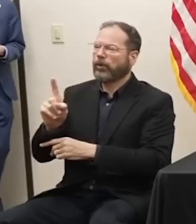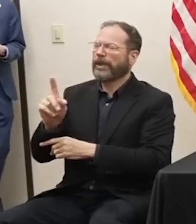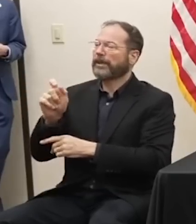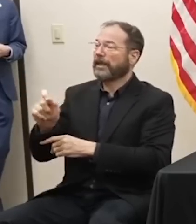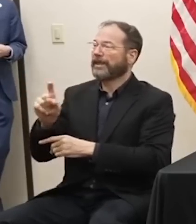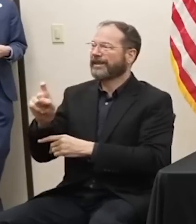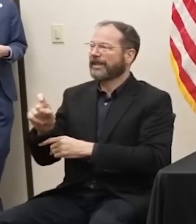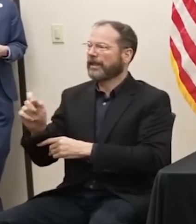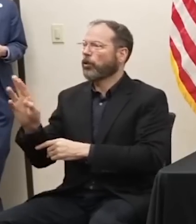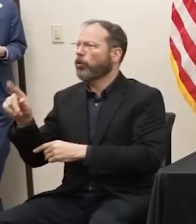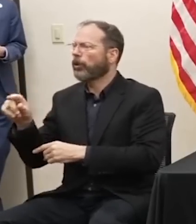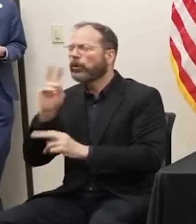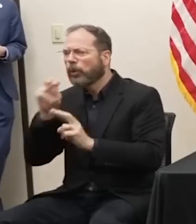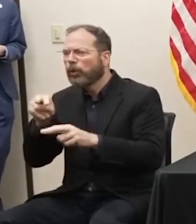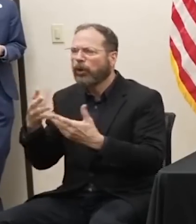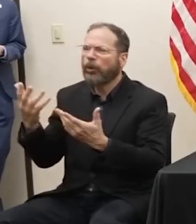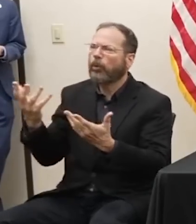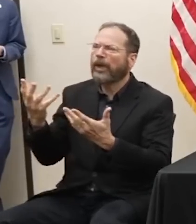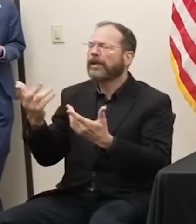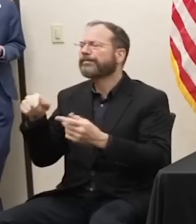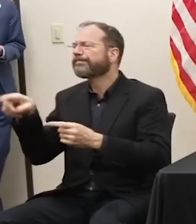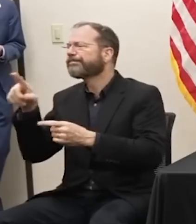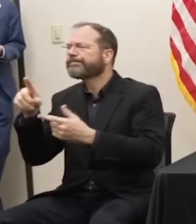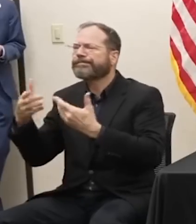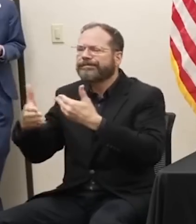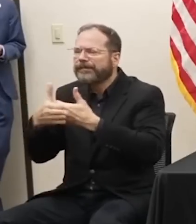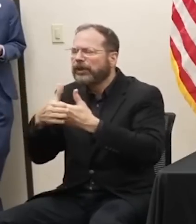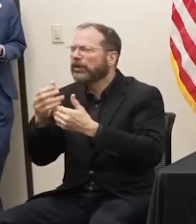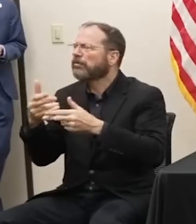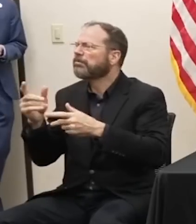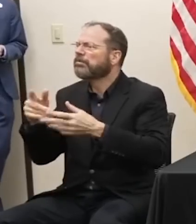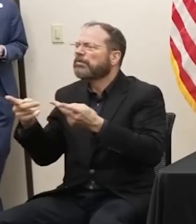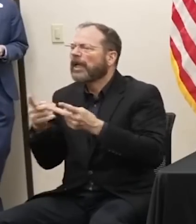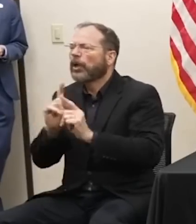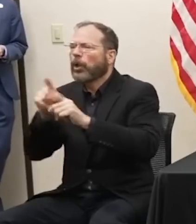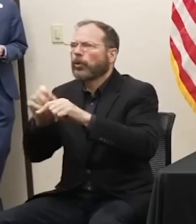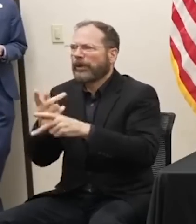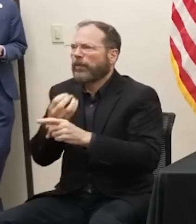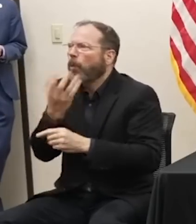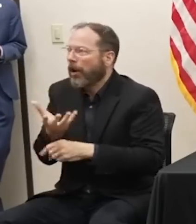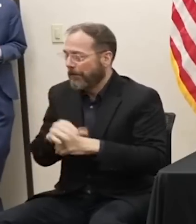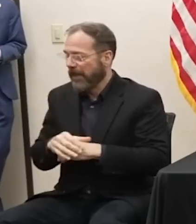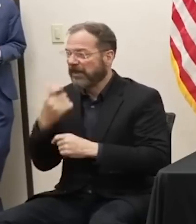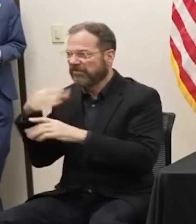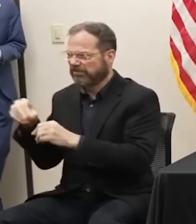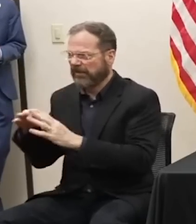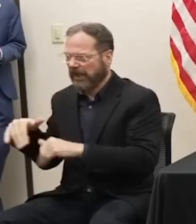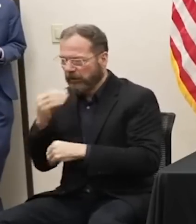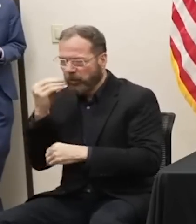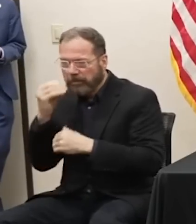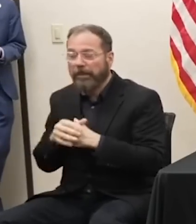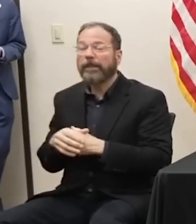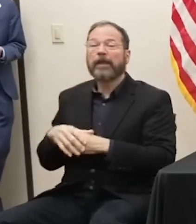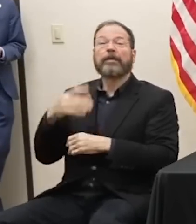201texas.org to monitor local media outlets for their closest warming center. As far as responders are concerned,